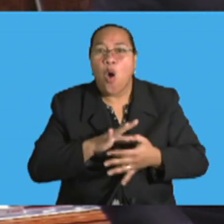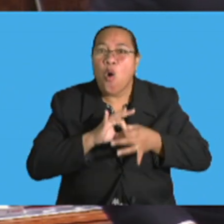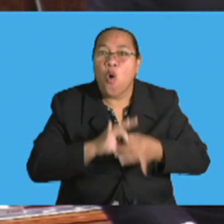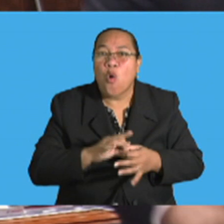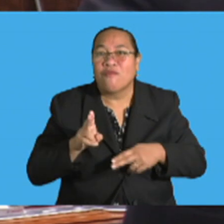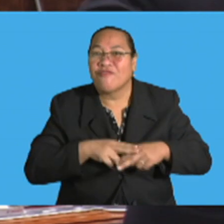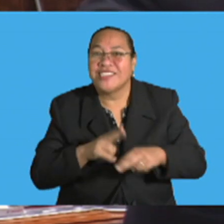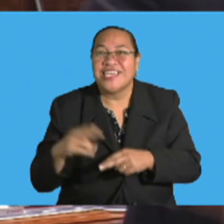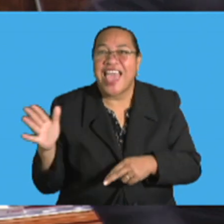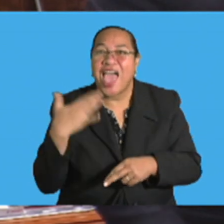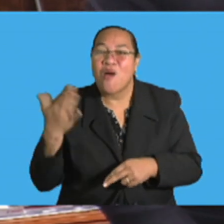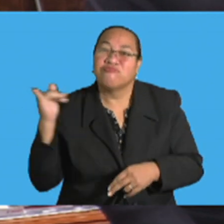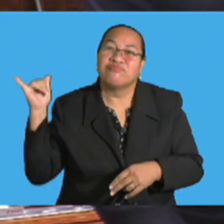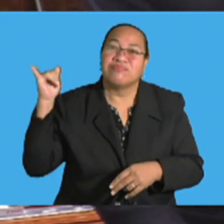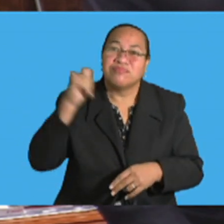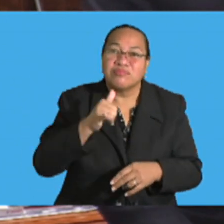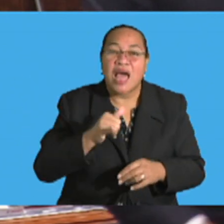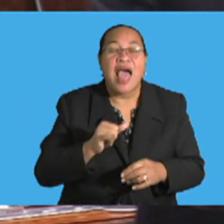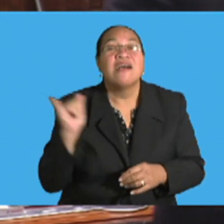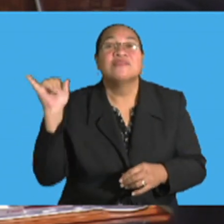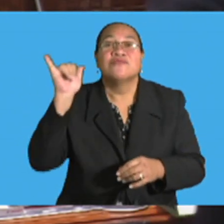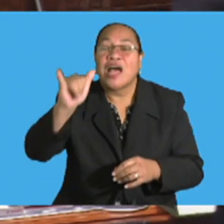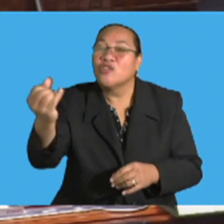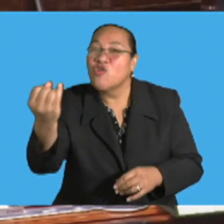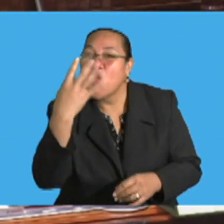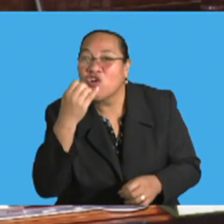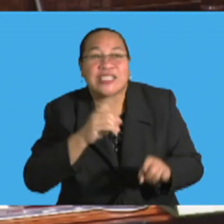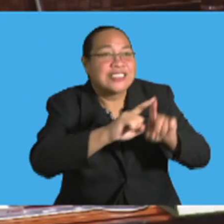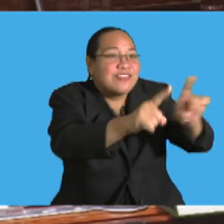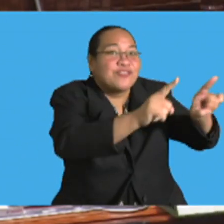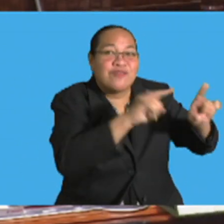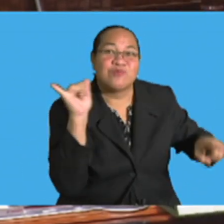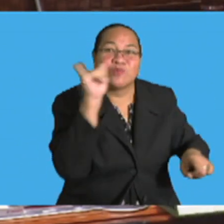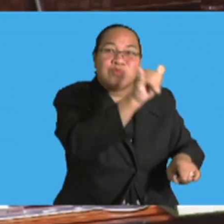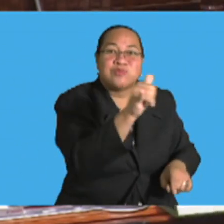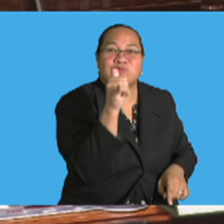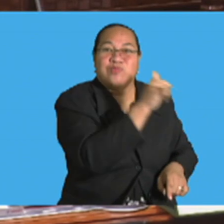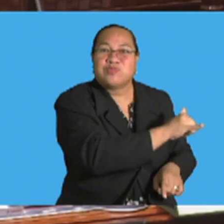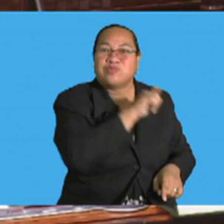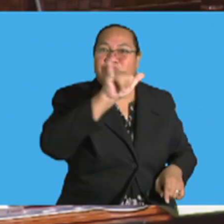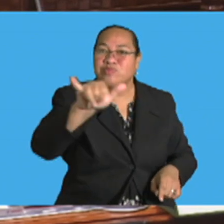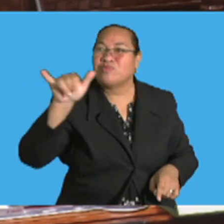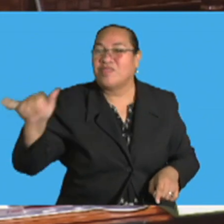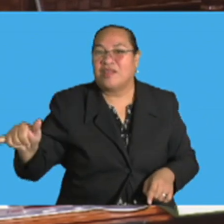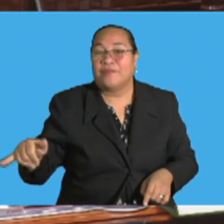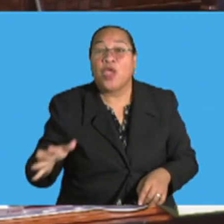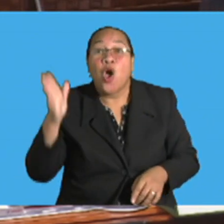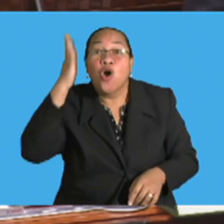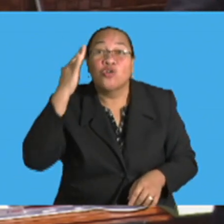Narita. We fly to Hong Kong. The Korean Airways decision to pull out of Fiji is their own commercial